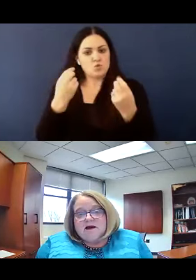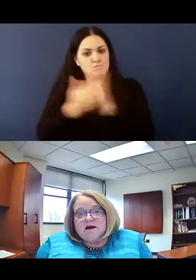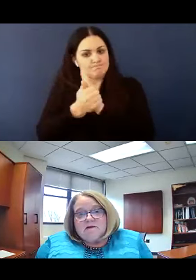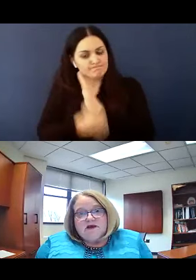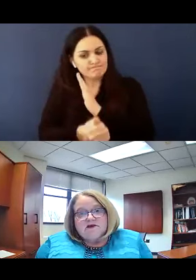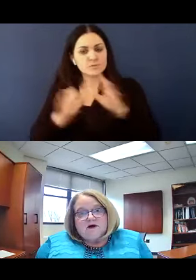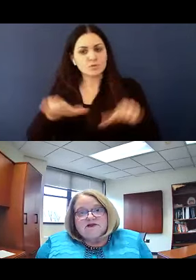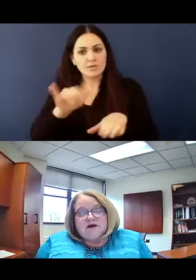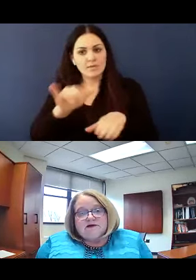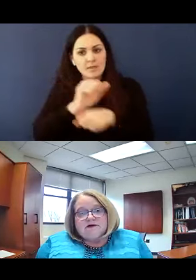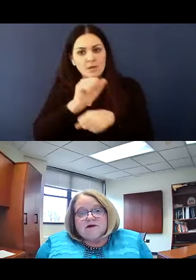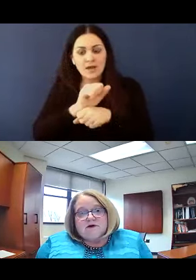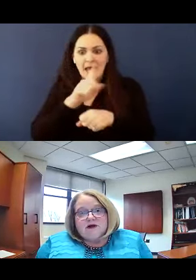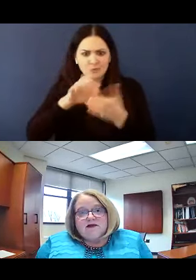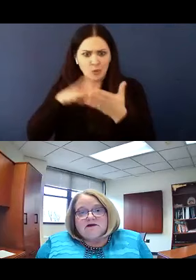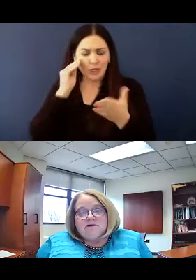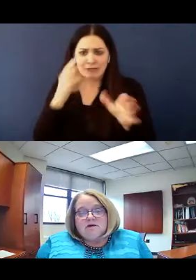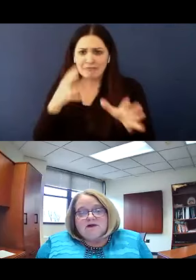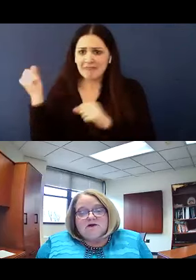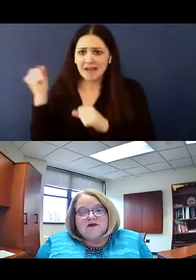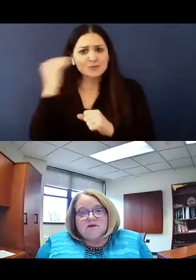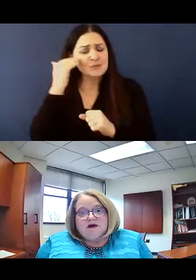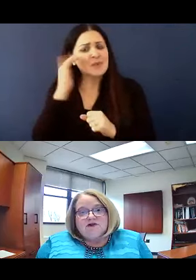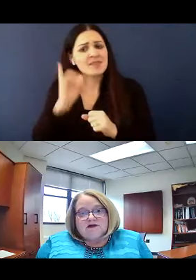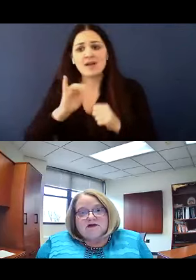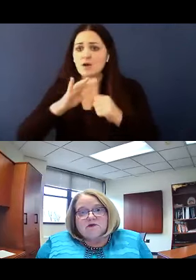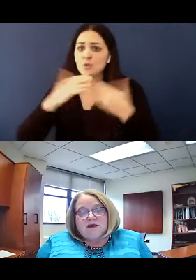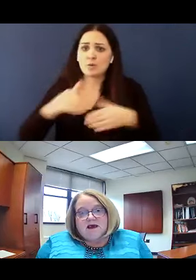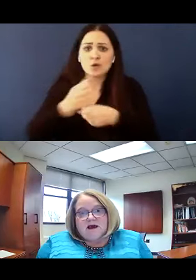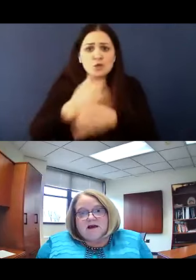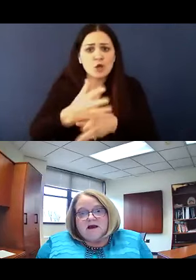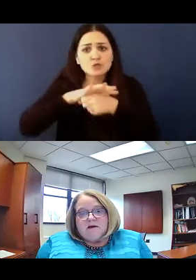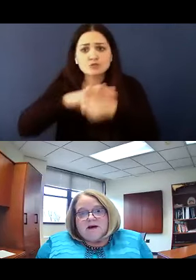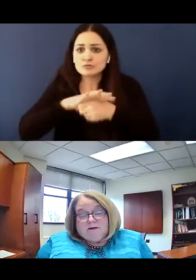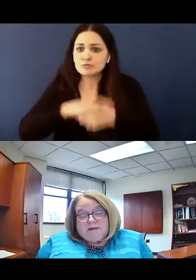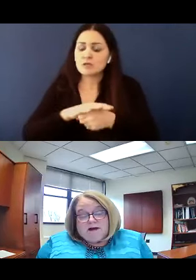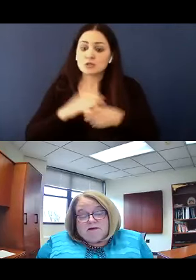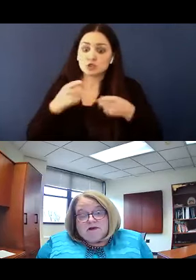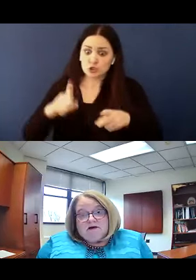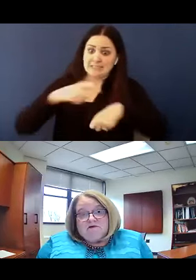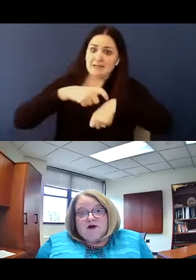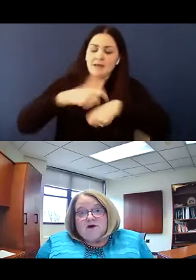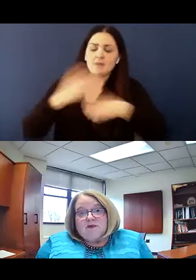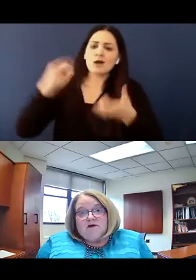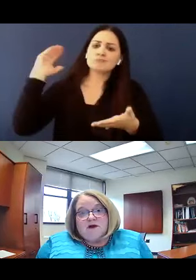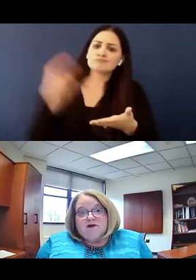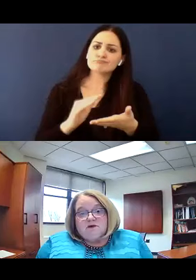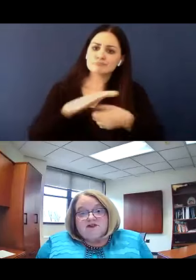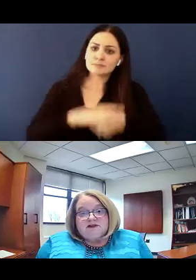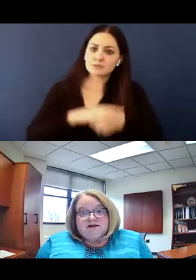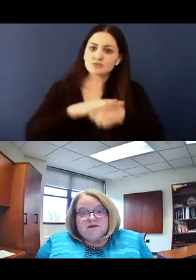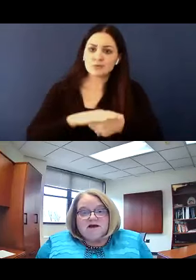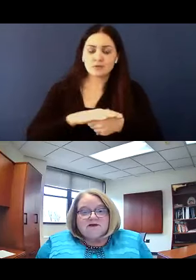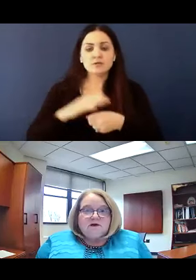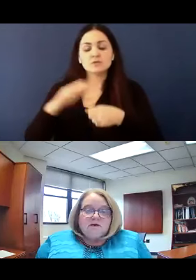once again, these are all stressors, and we're trying to reduce as much stress as we can, but really avoid opening the